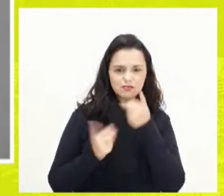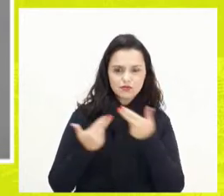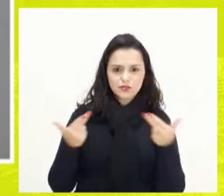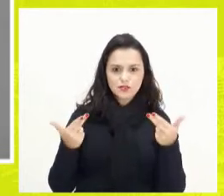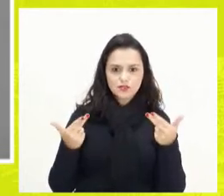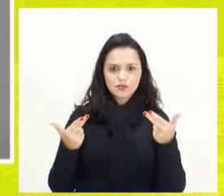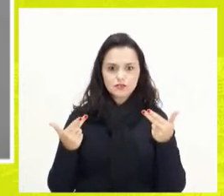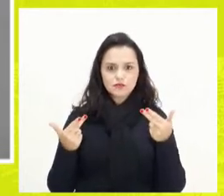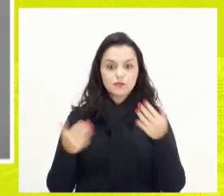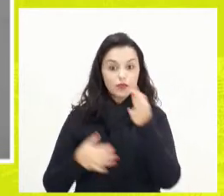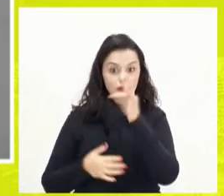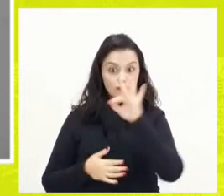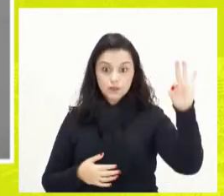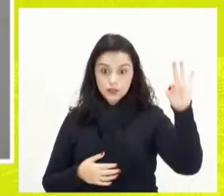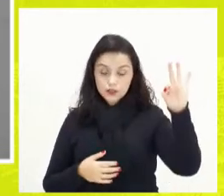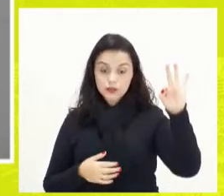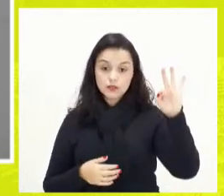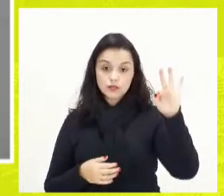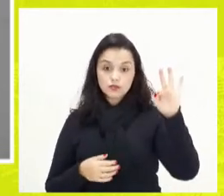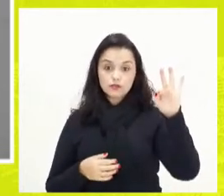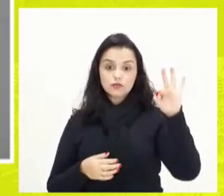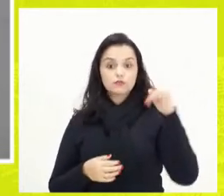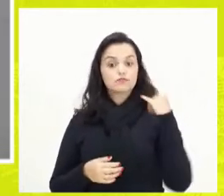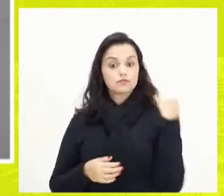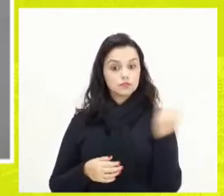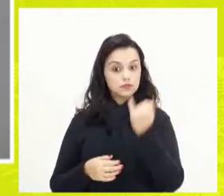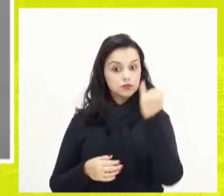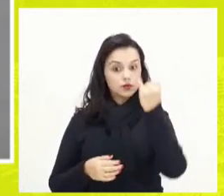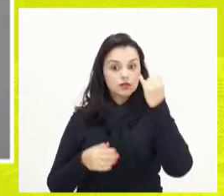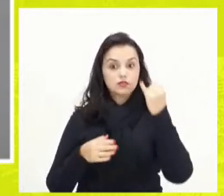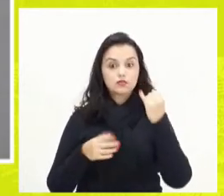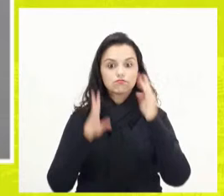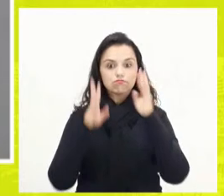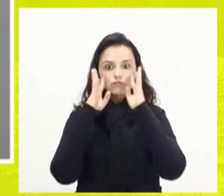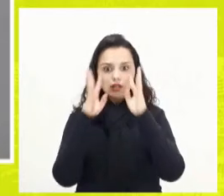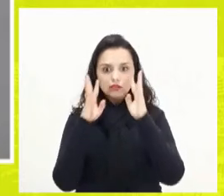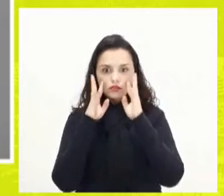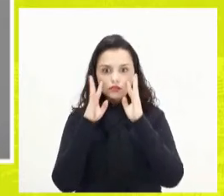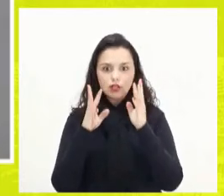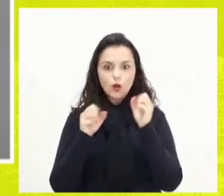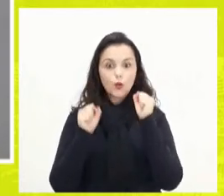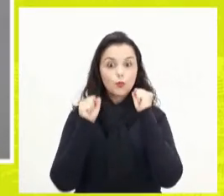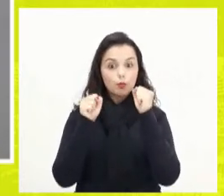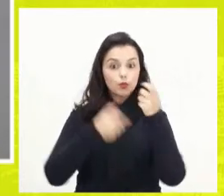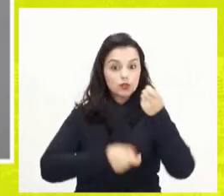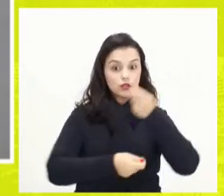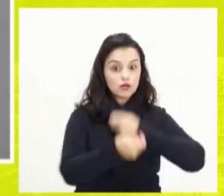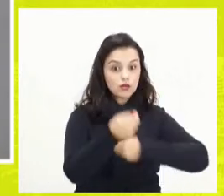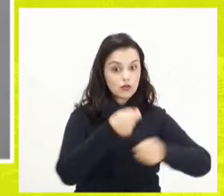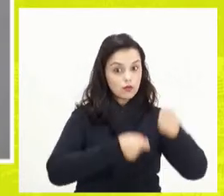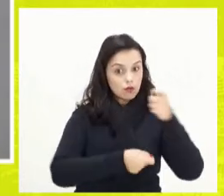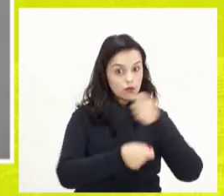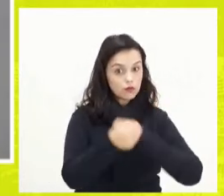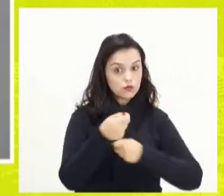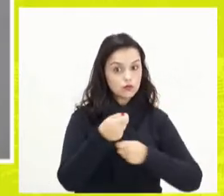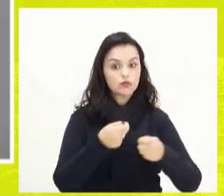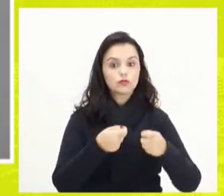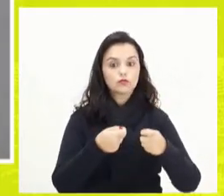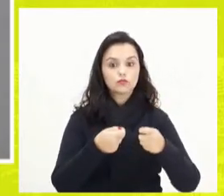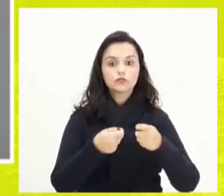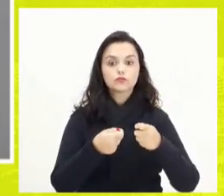became a celebrities you know and it's important for us to see that the